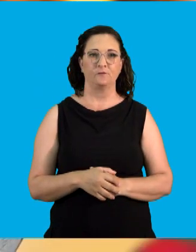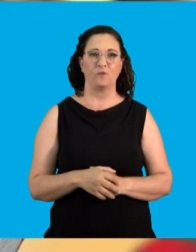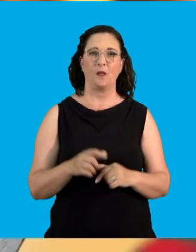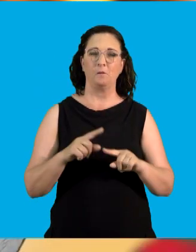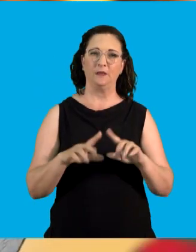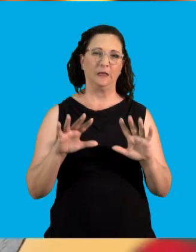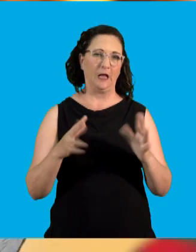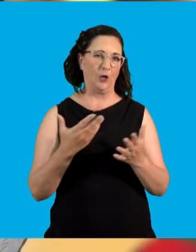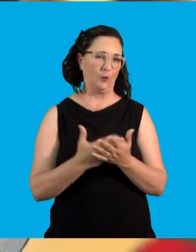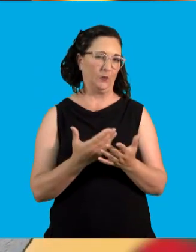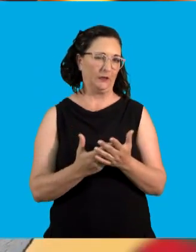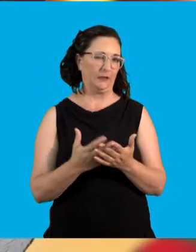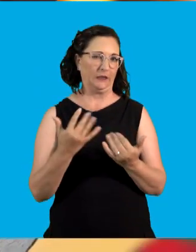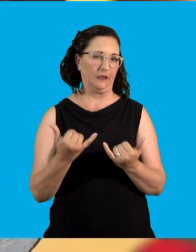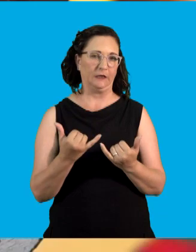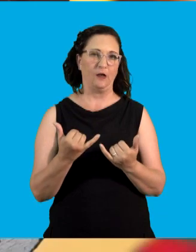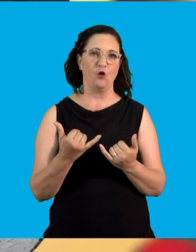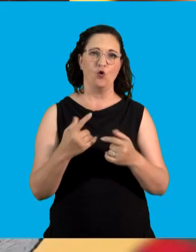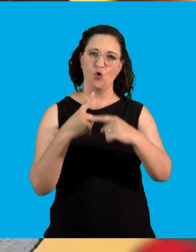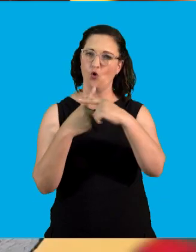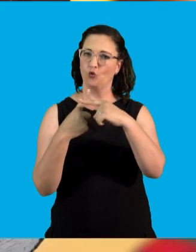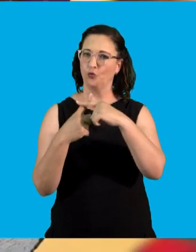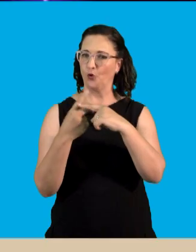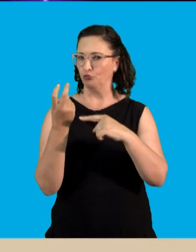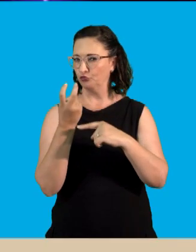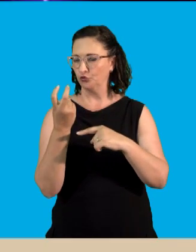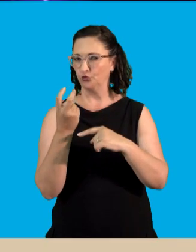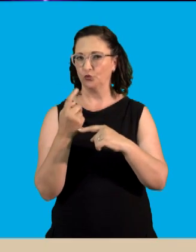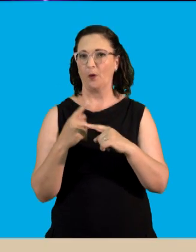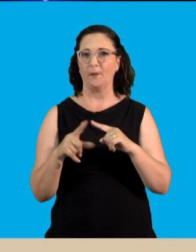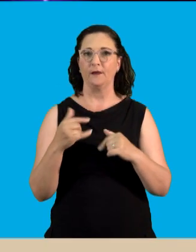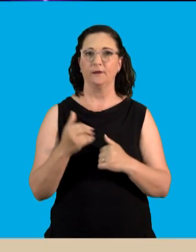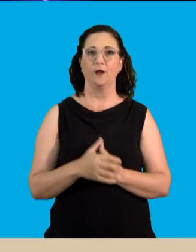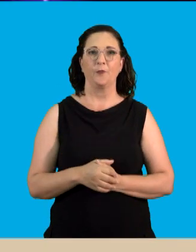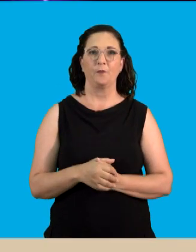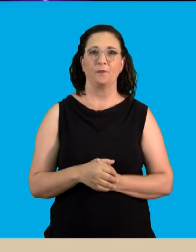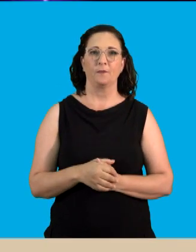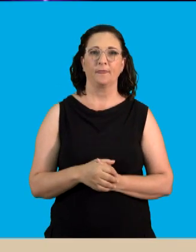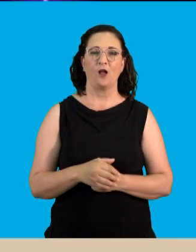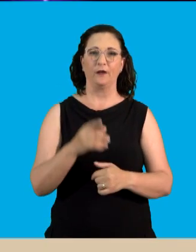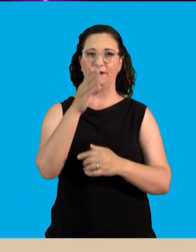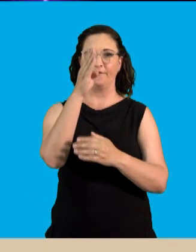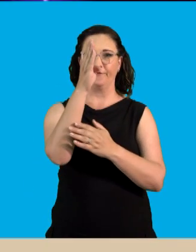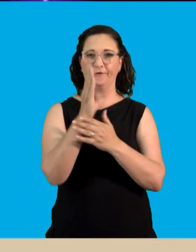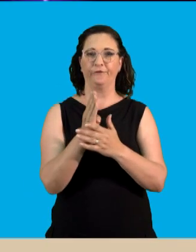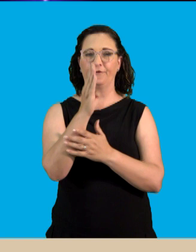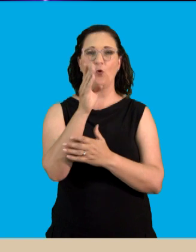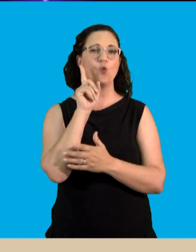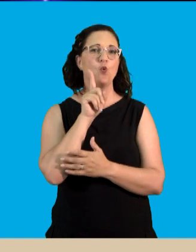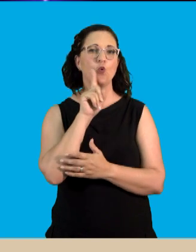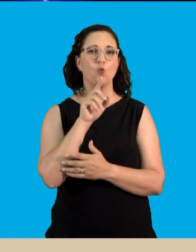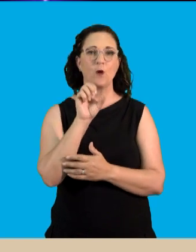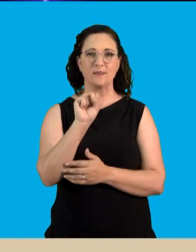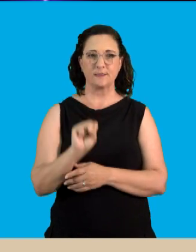this Southern Cross? Now, what happens is that the vertical piece always points in the general